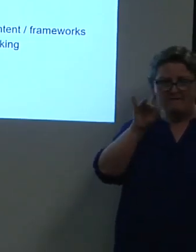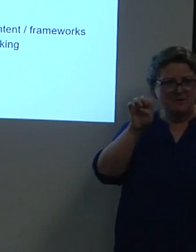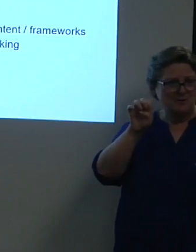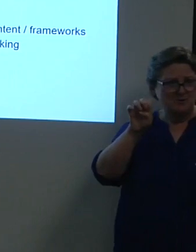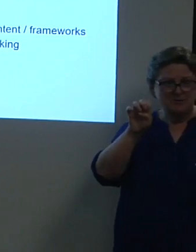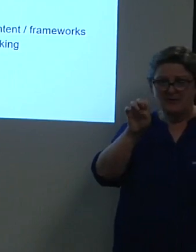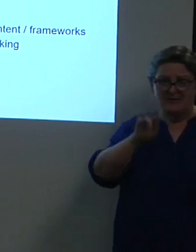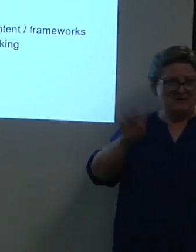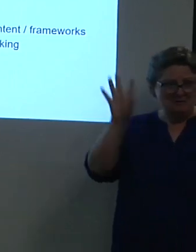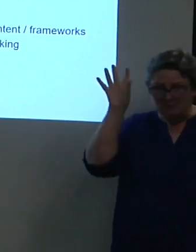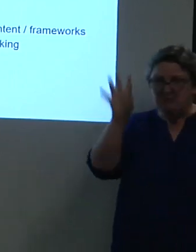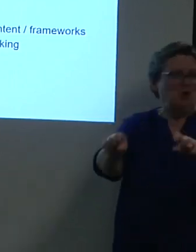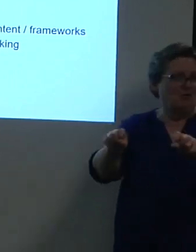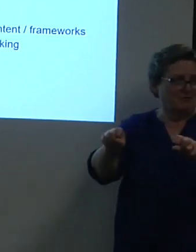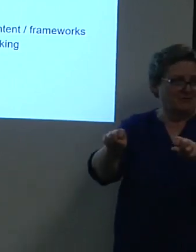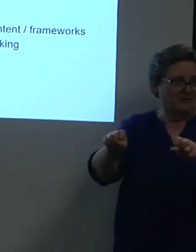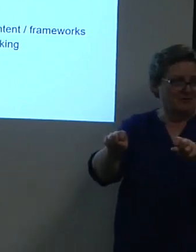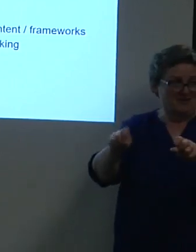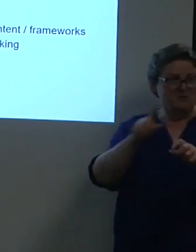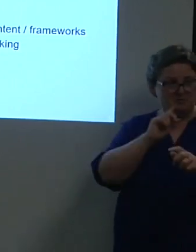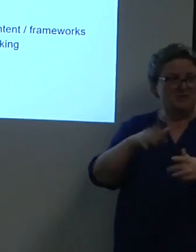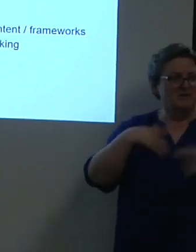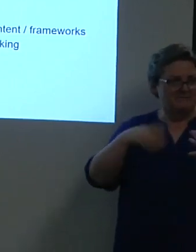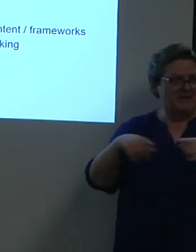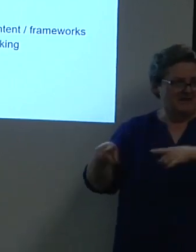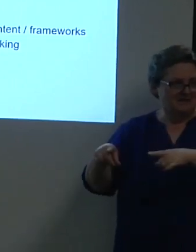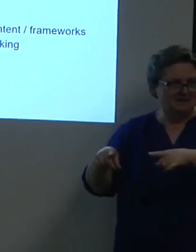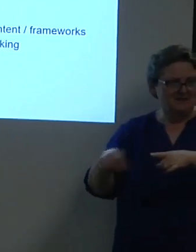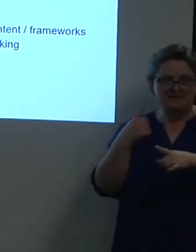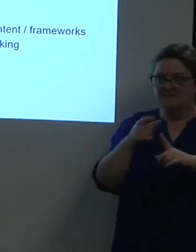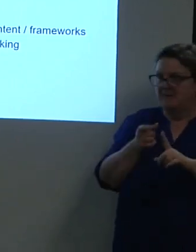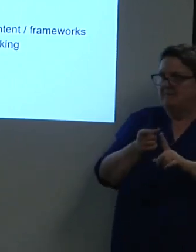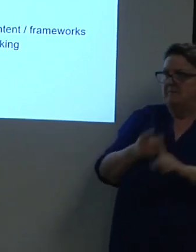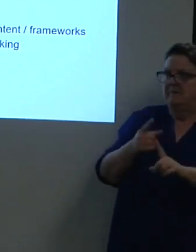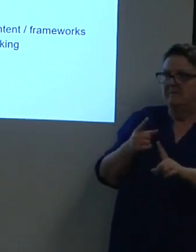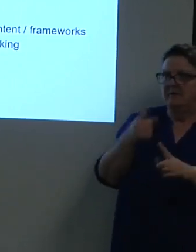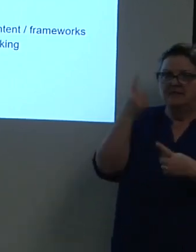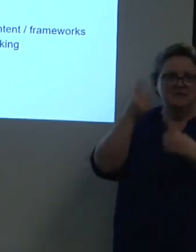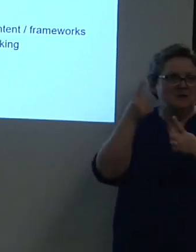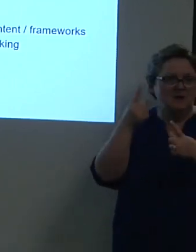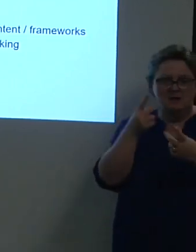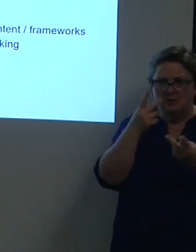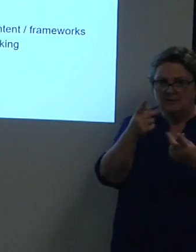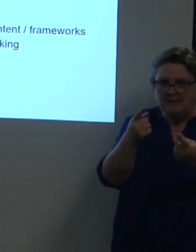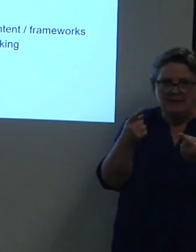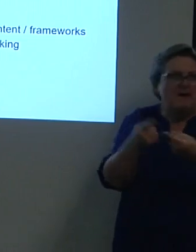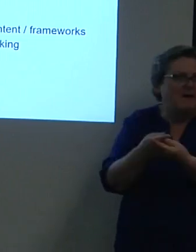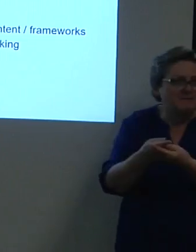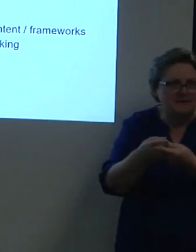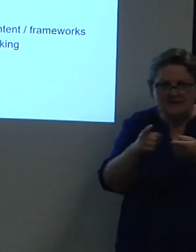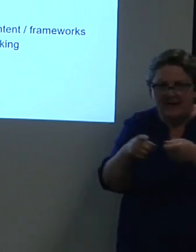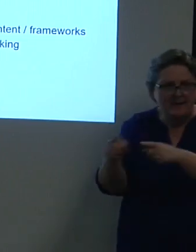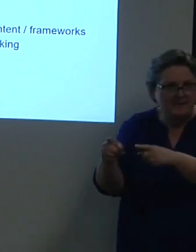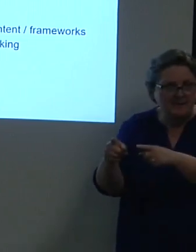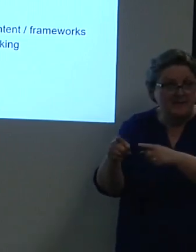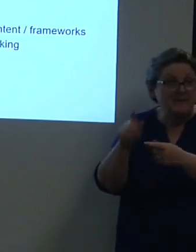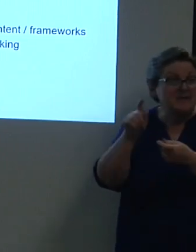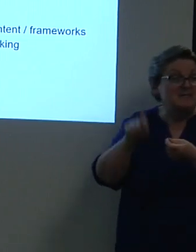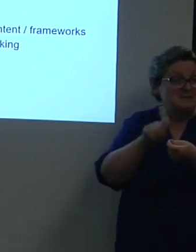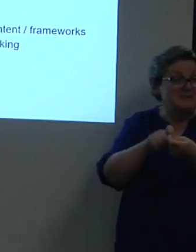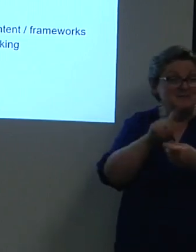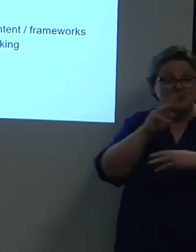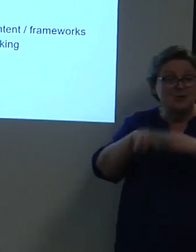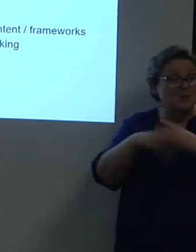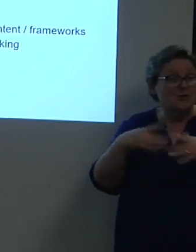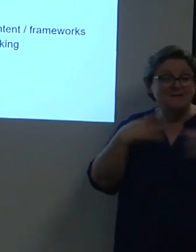really controversial issues, and so often things that are thought-provoking or there's an element of conflict, especially if it's a real world